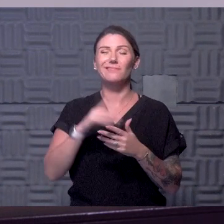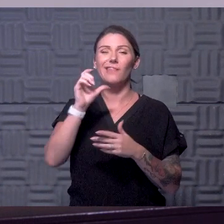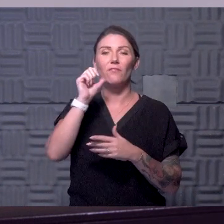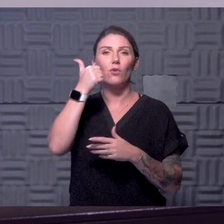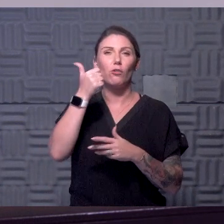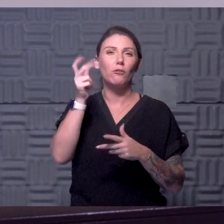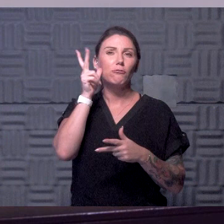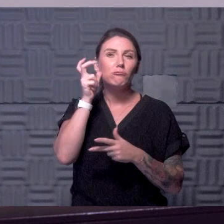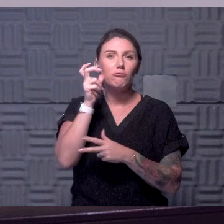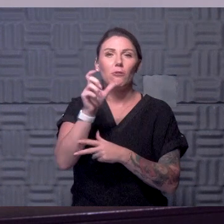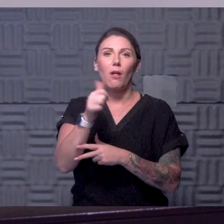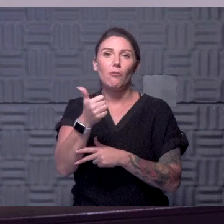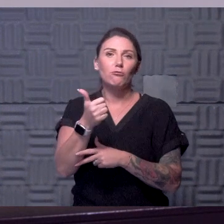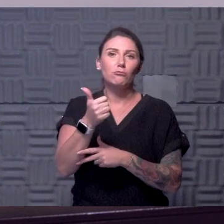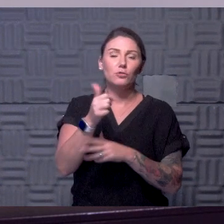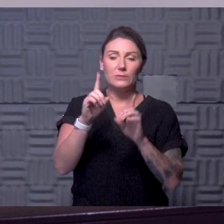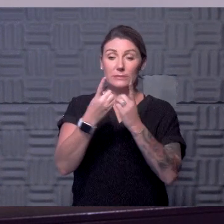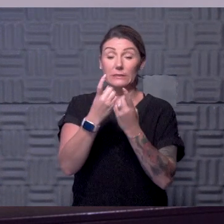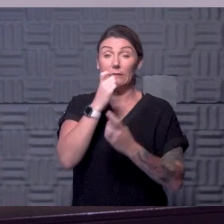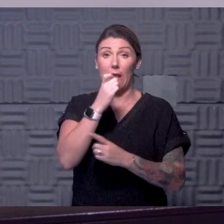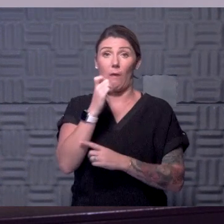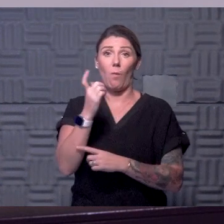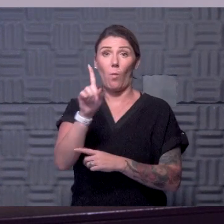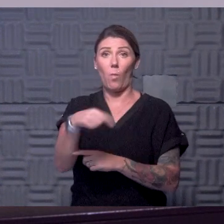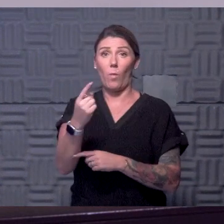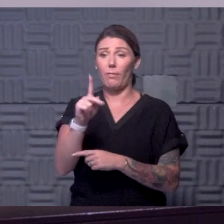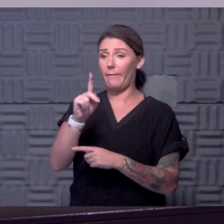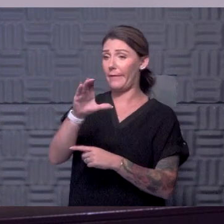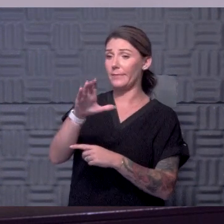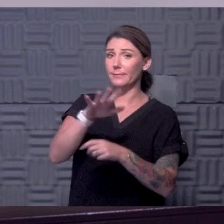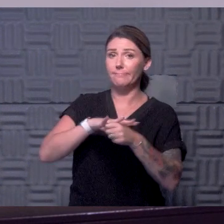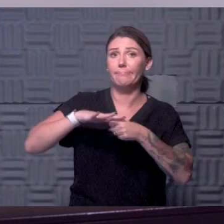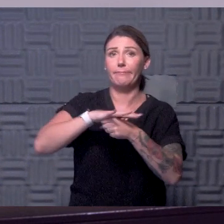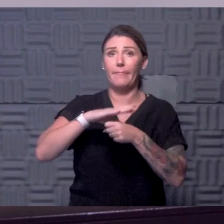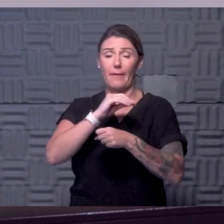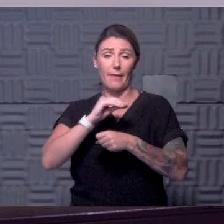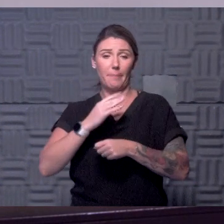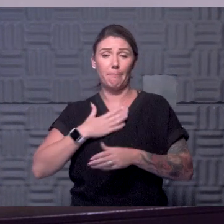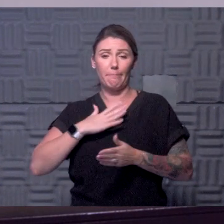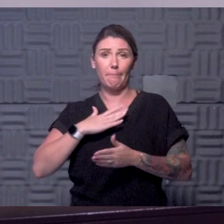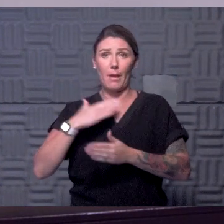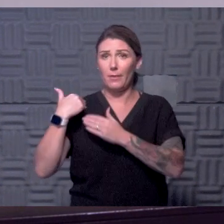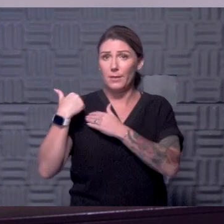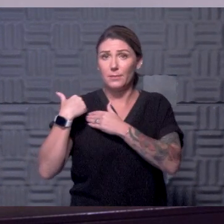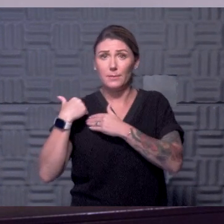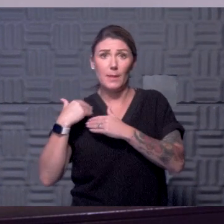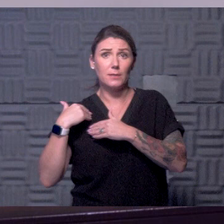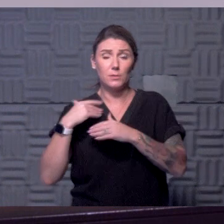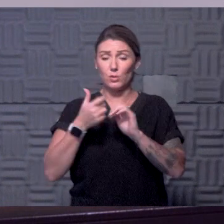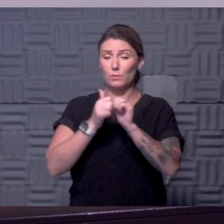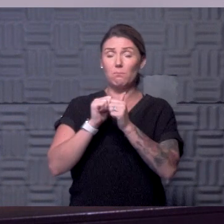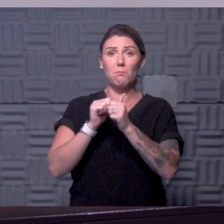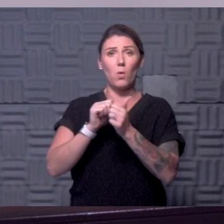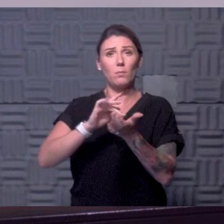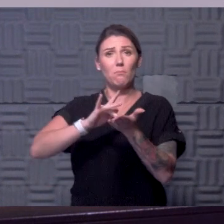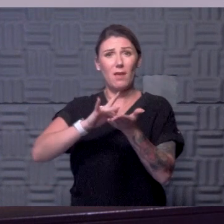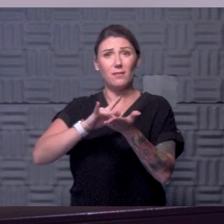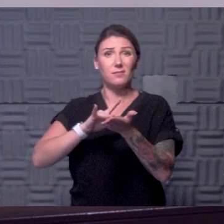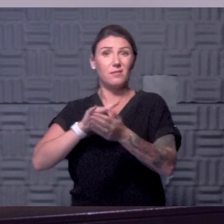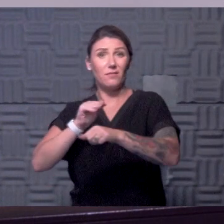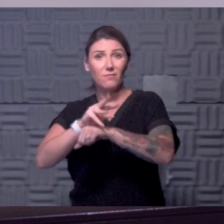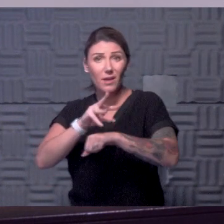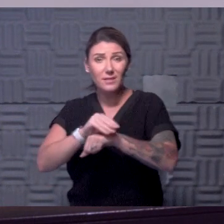districts, not just in the Kansas City area, but because of my role on our Sports Medicine Advisory Committee through Kansas State High School